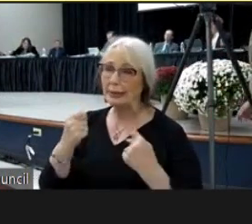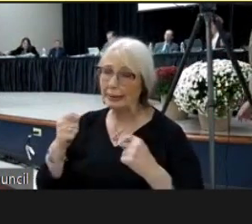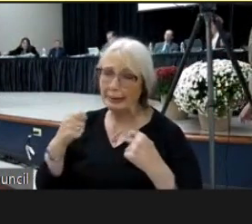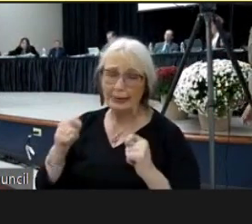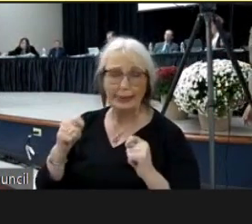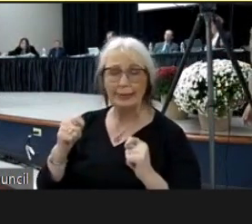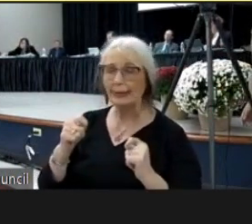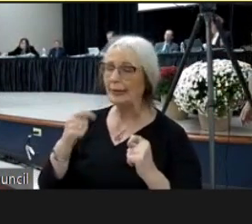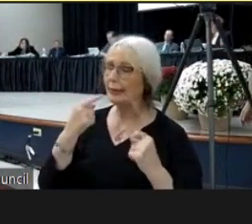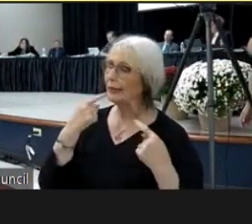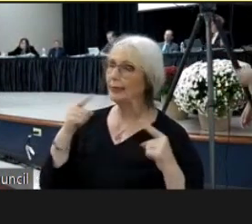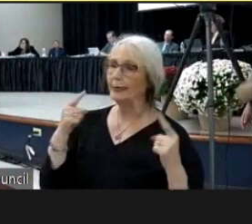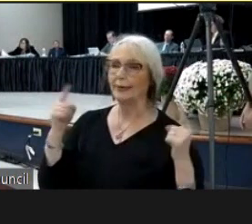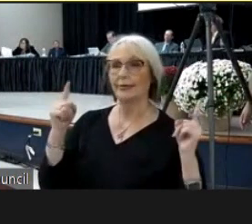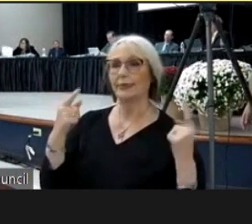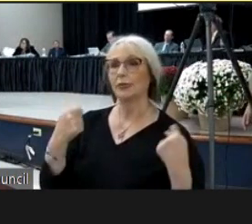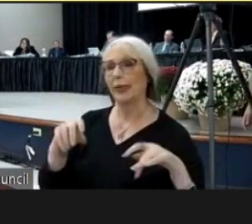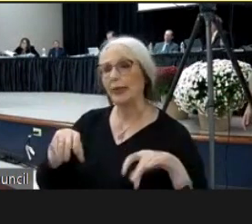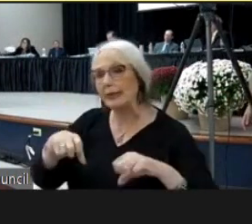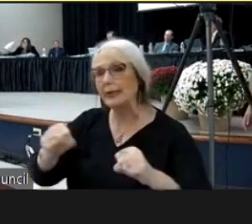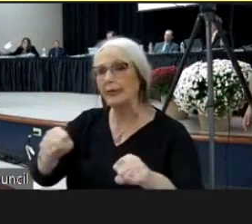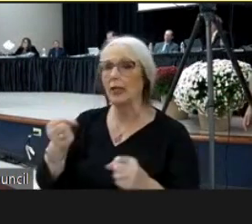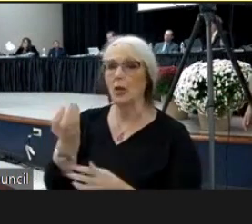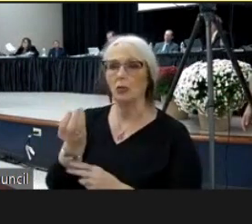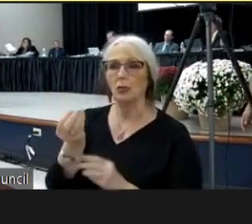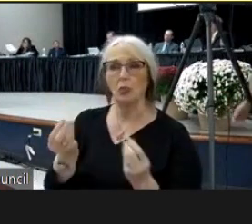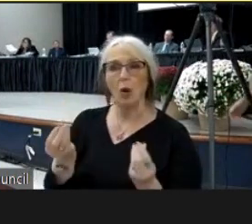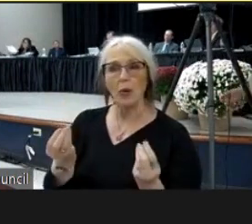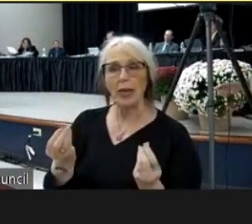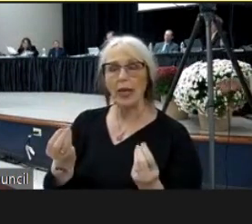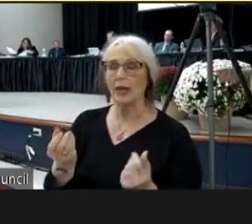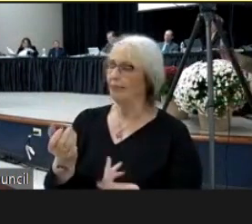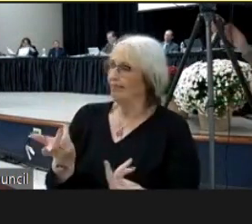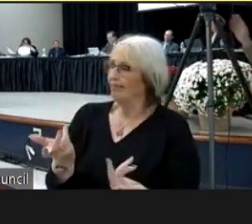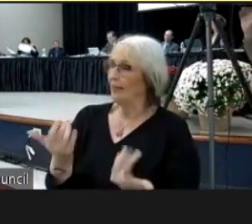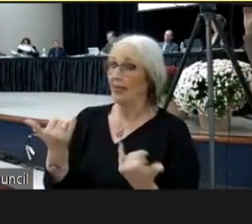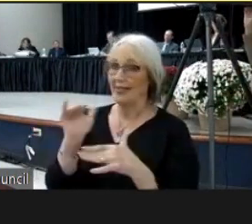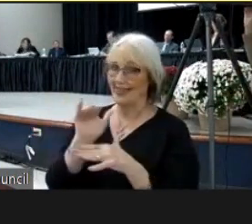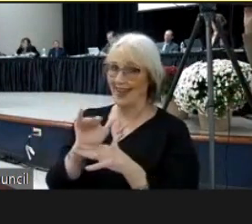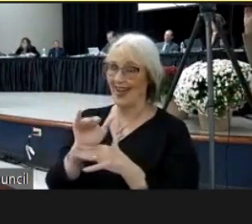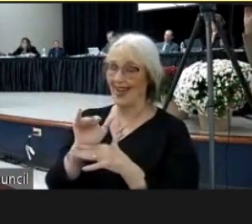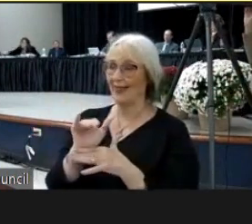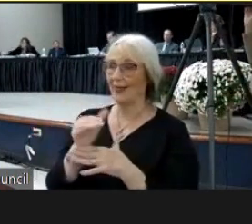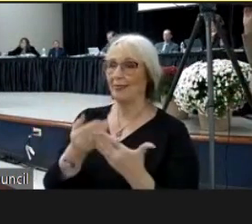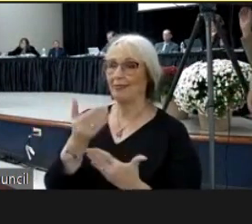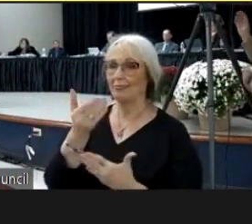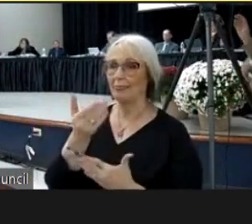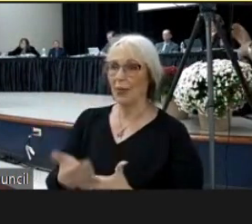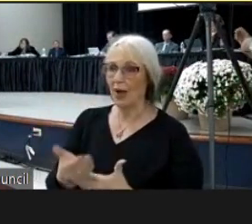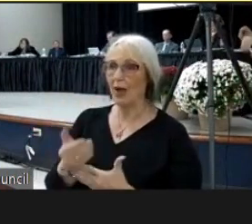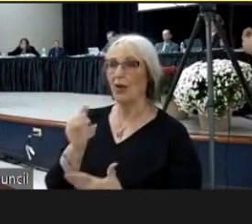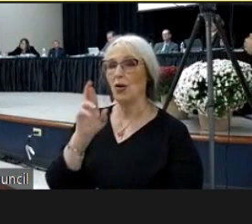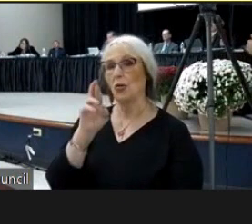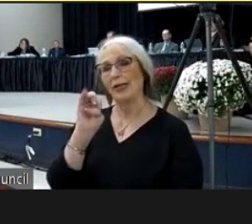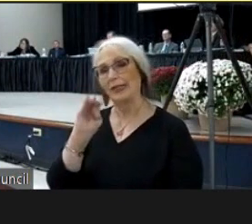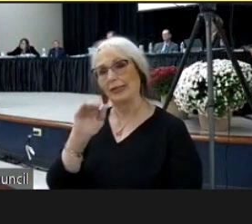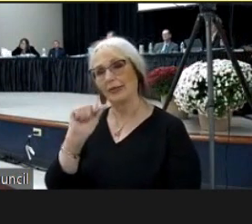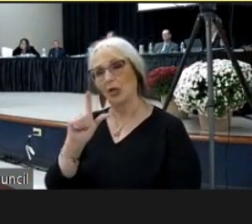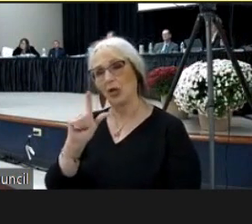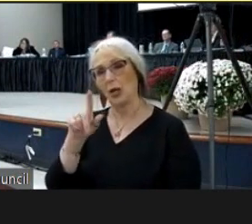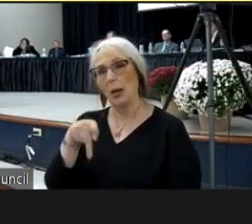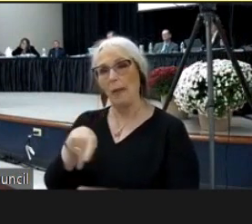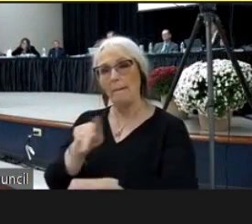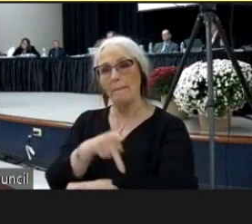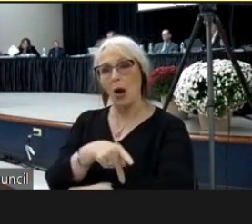acquiring property out that way. But tonight we have the chance to move ahead on the purchase of a regional park site with more than